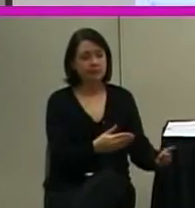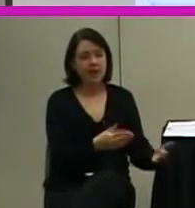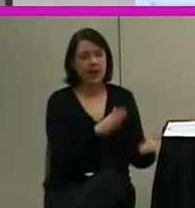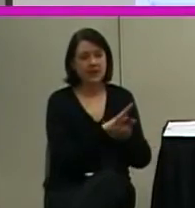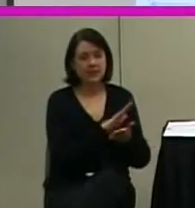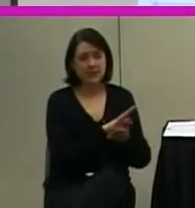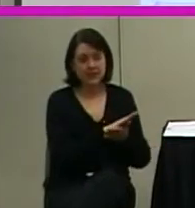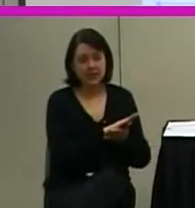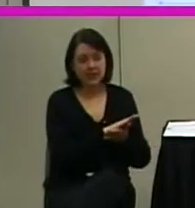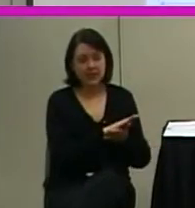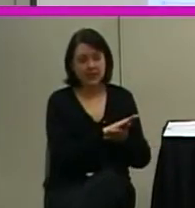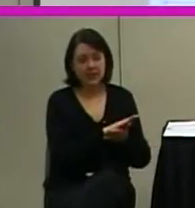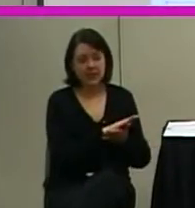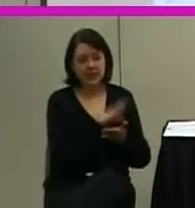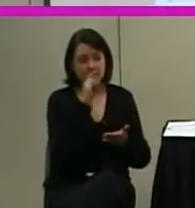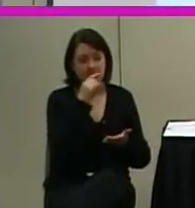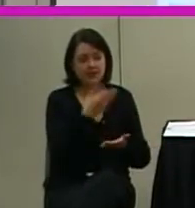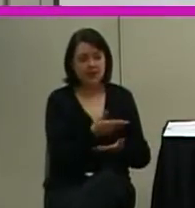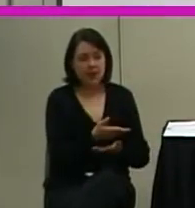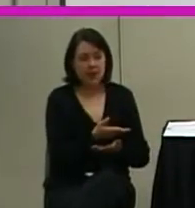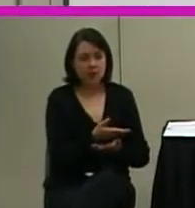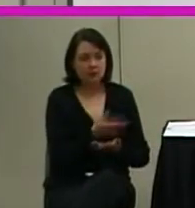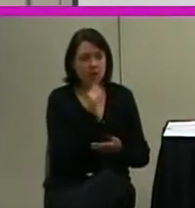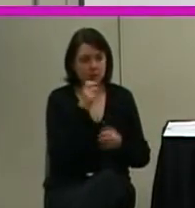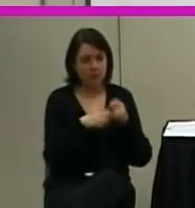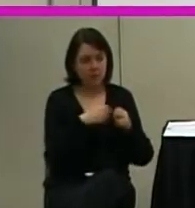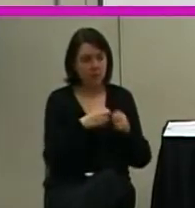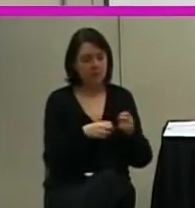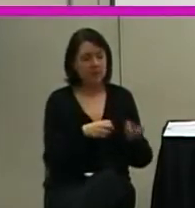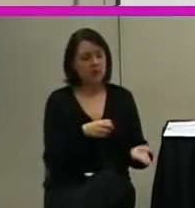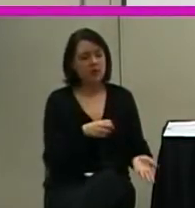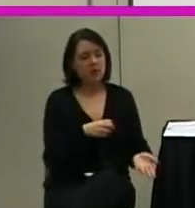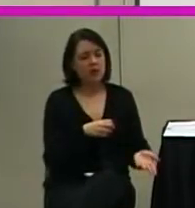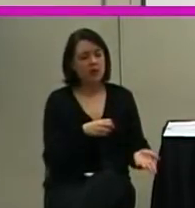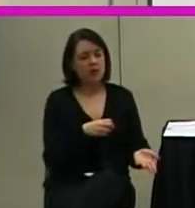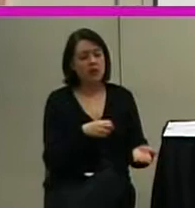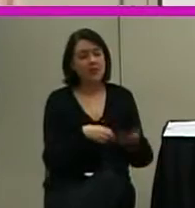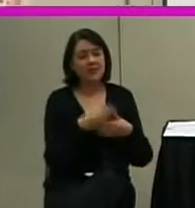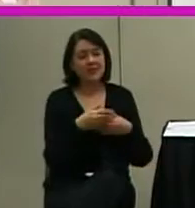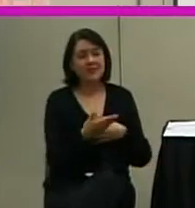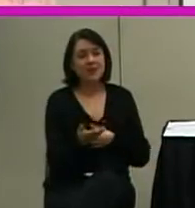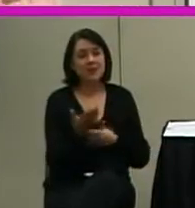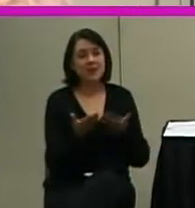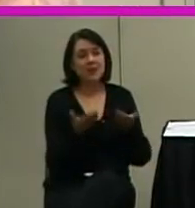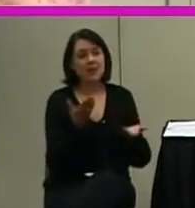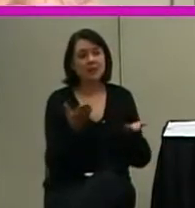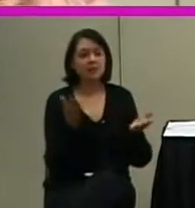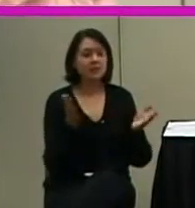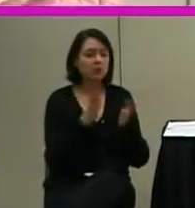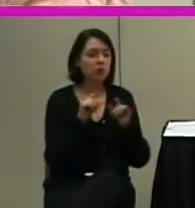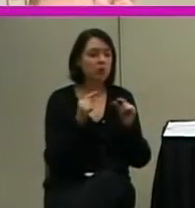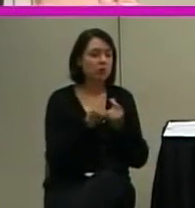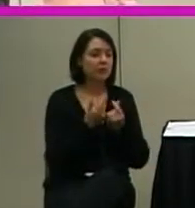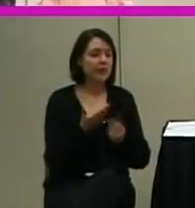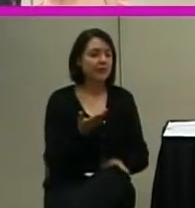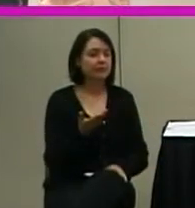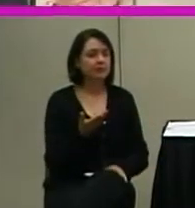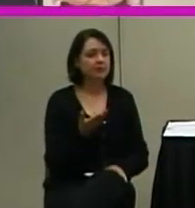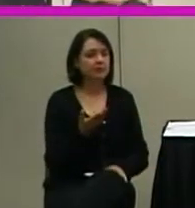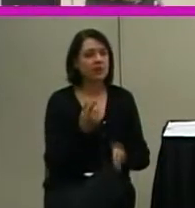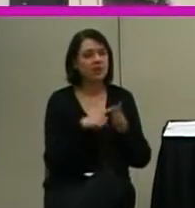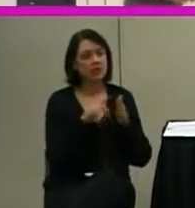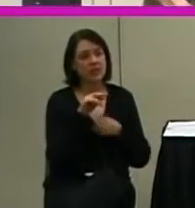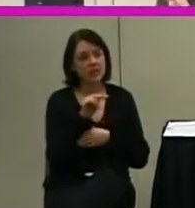Academically, kids there, we don't think that's the issue either. Next step might be small group kind of thing,